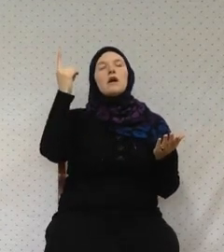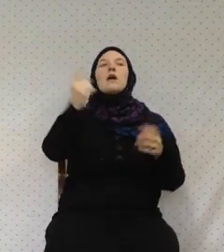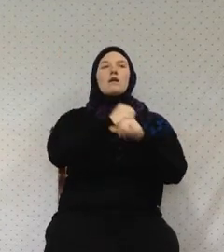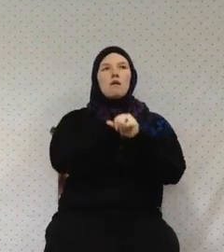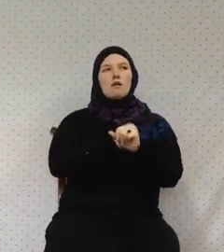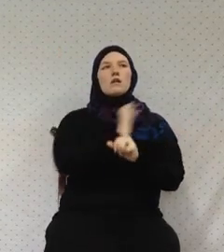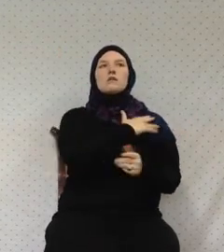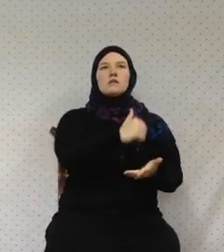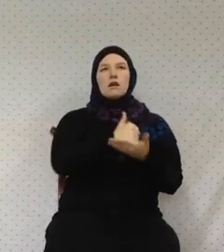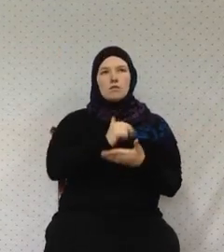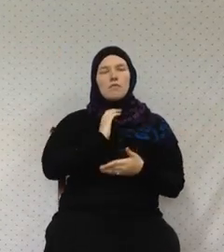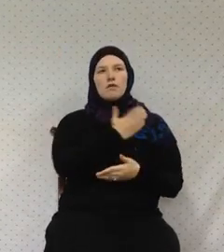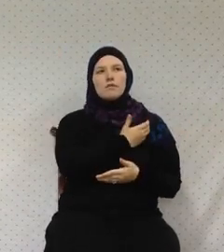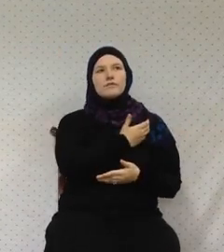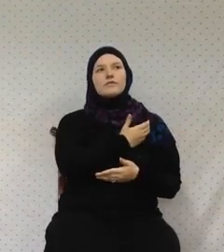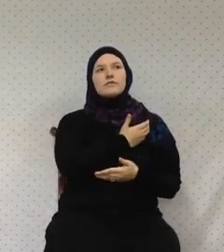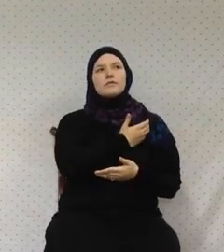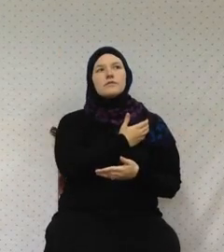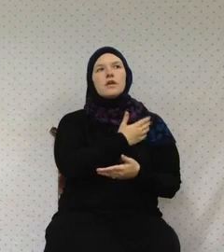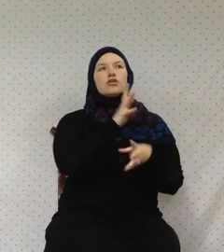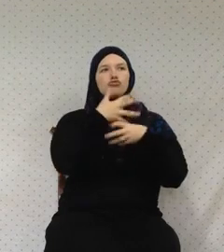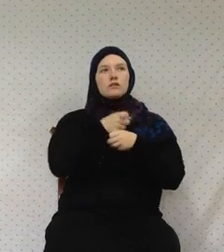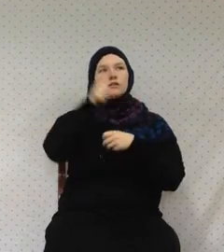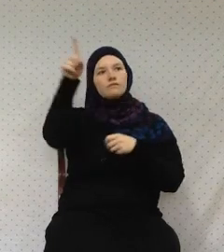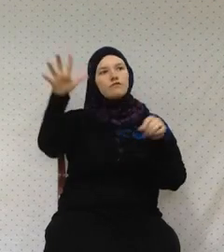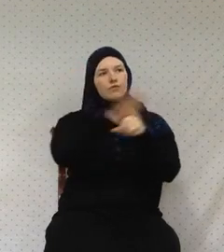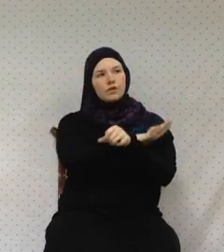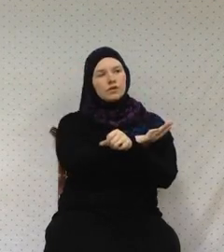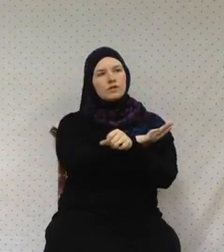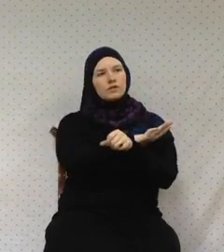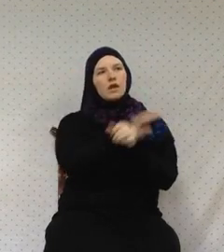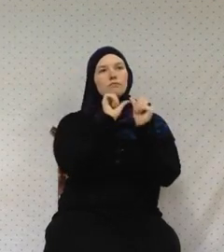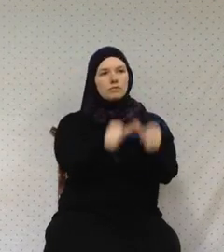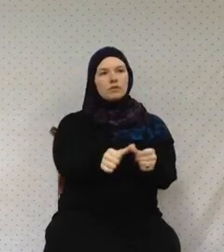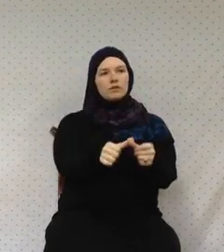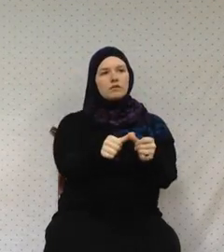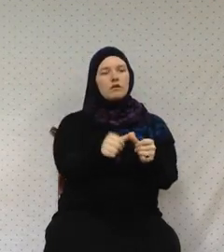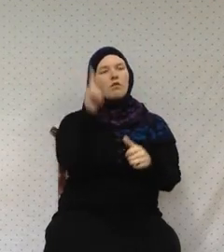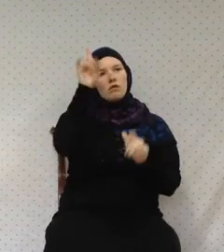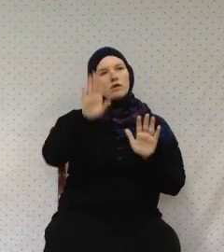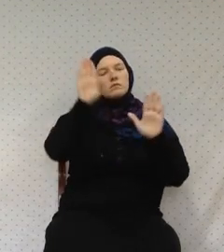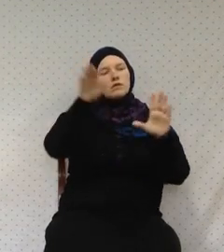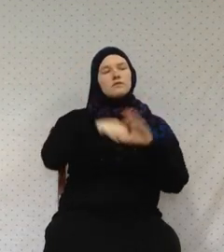guide us and help us to trust Him fully and permanently. Allahumma ameen.